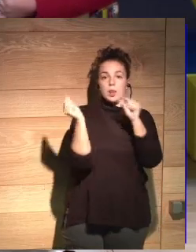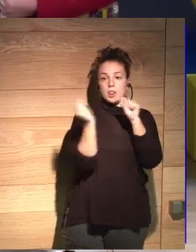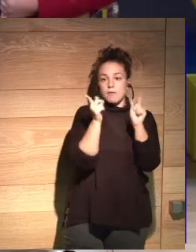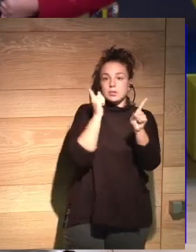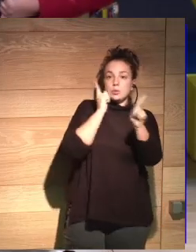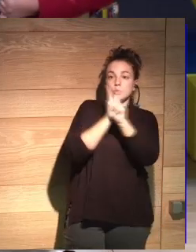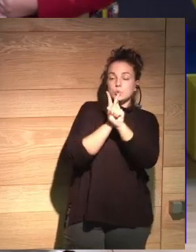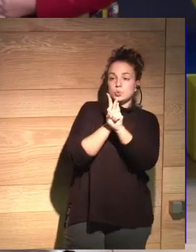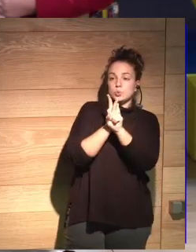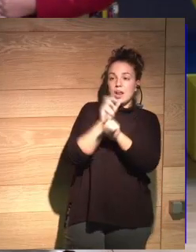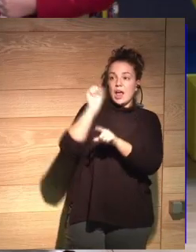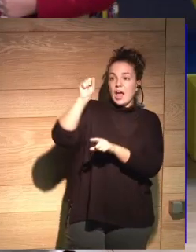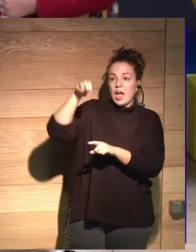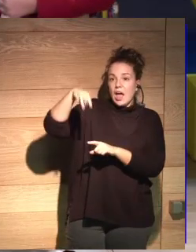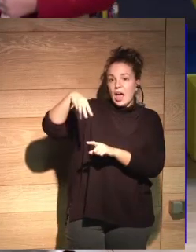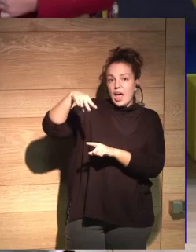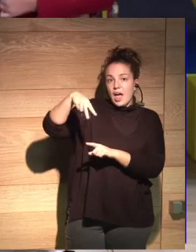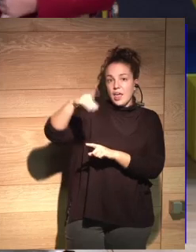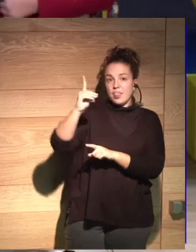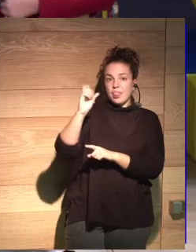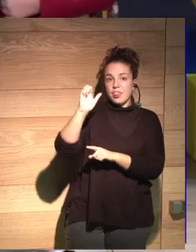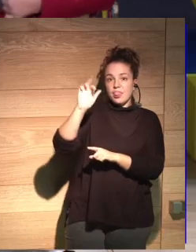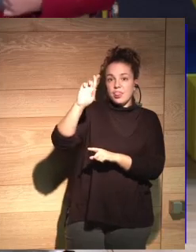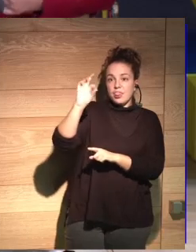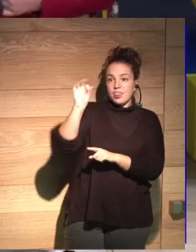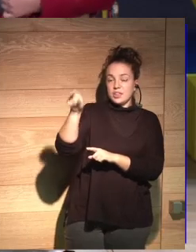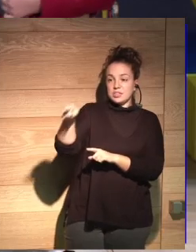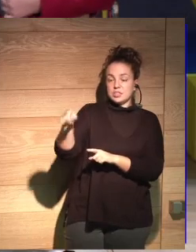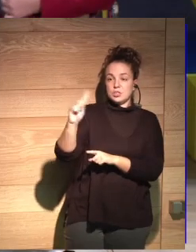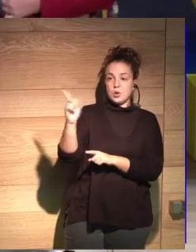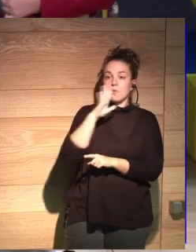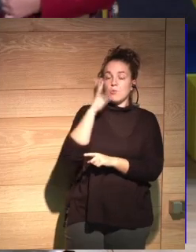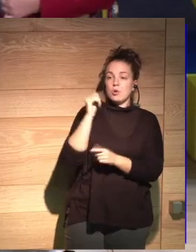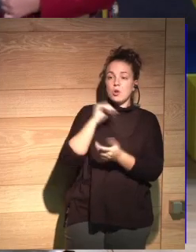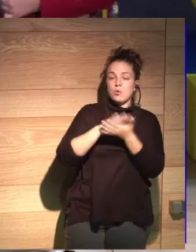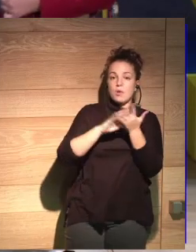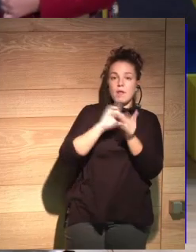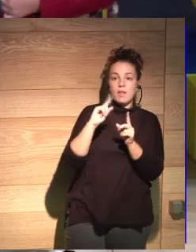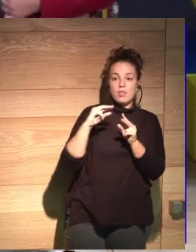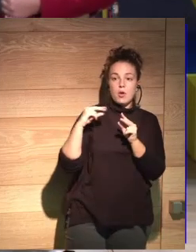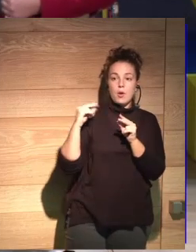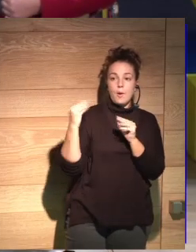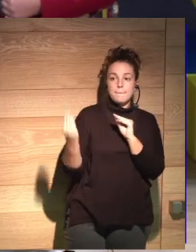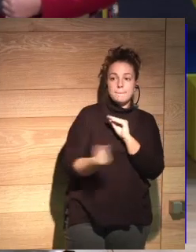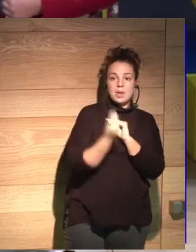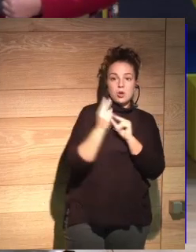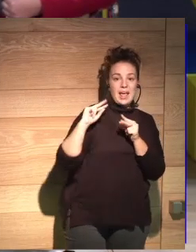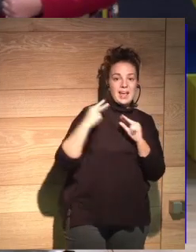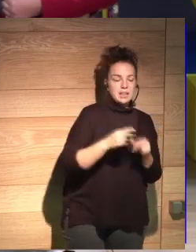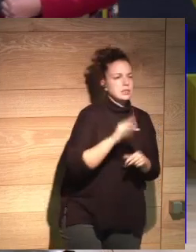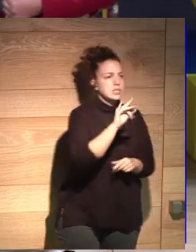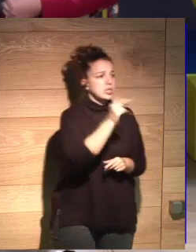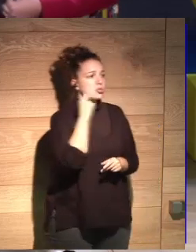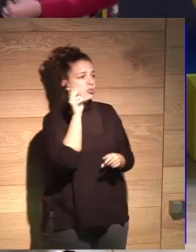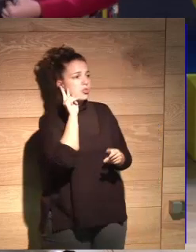there's not going to be a debate or with Anders, because he never talked about genetic manipulation